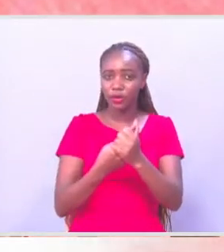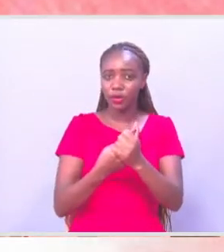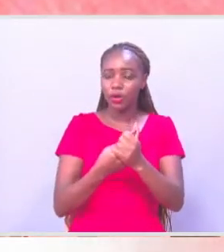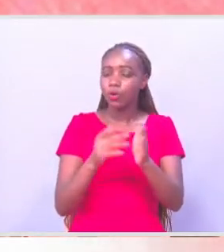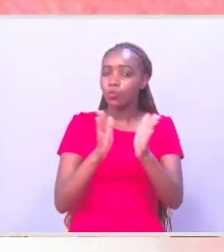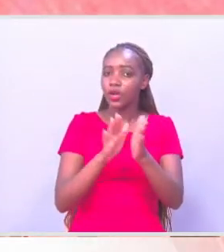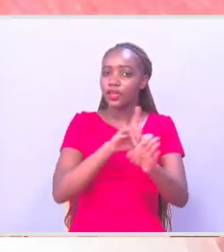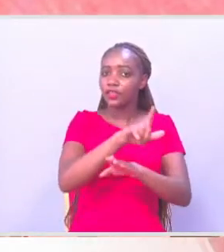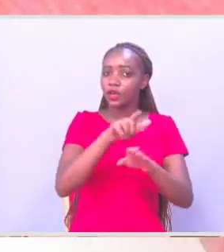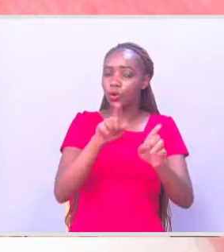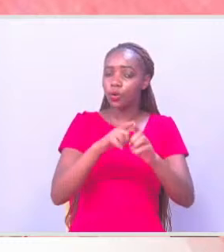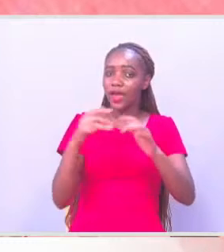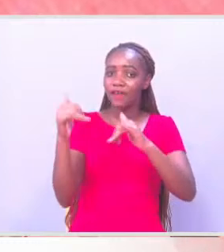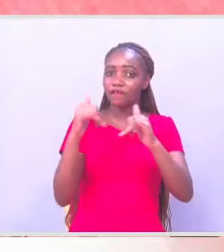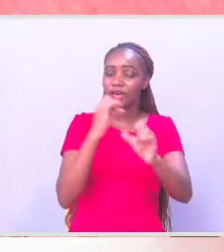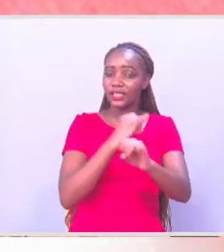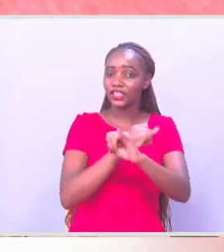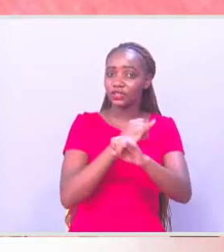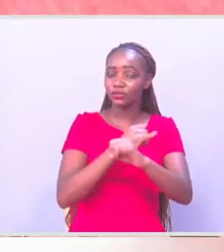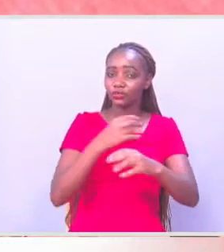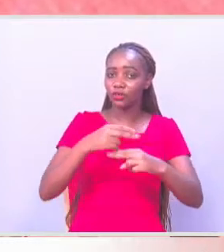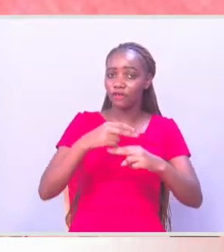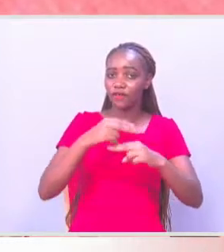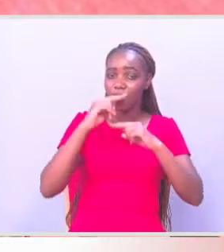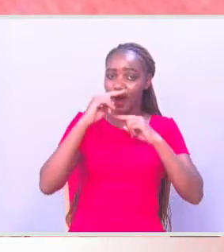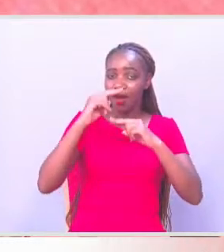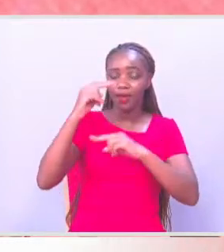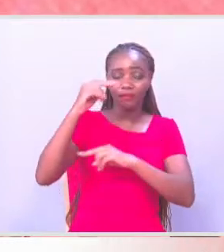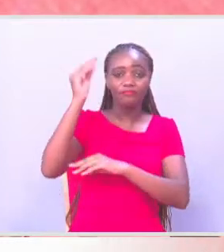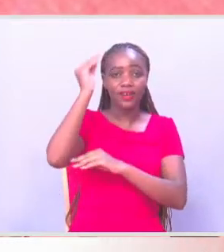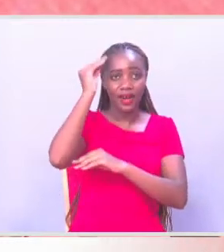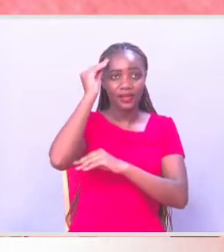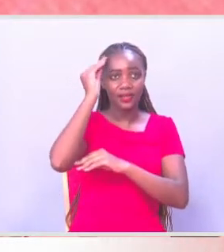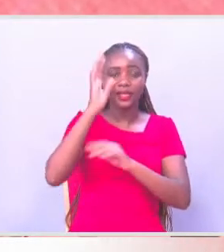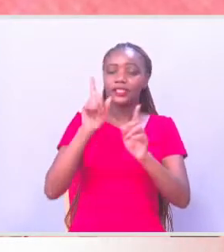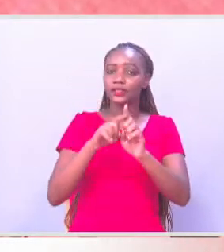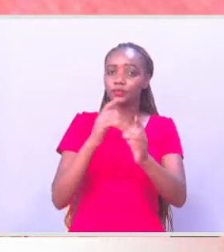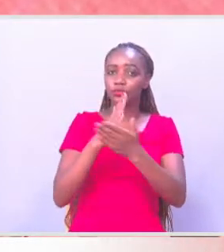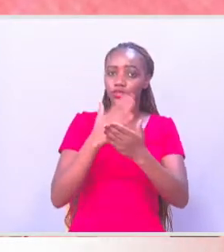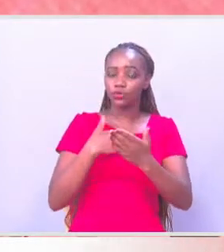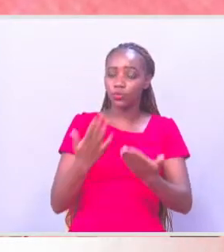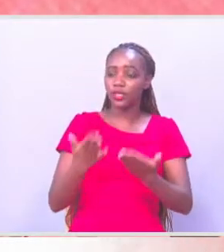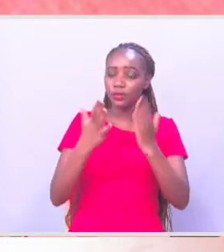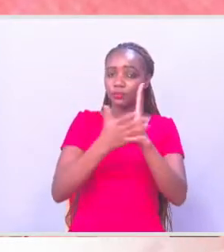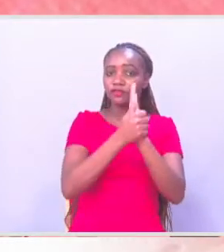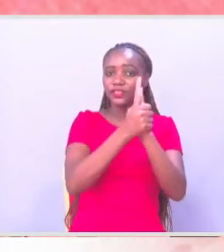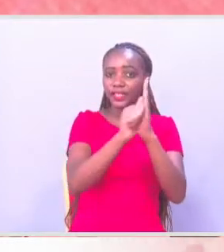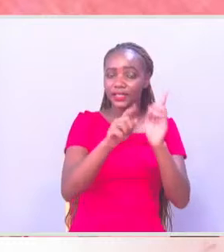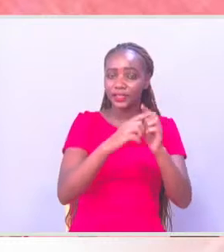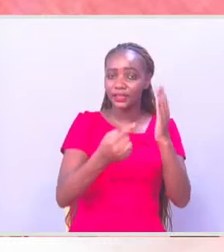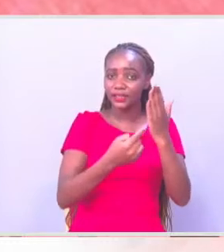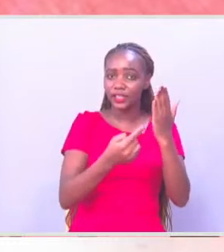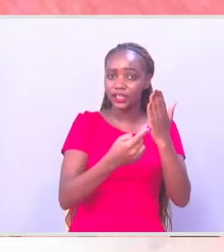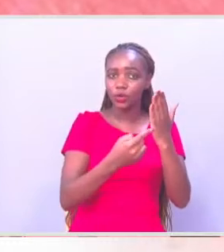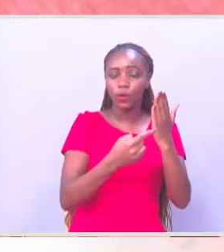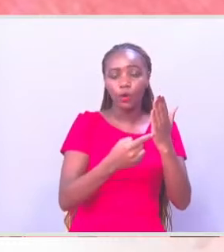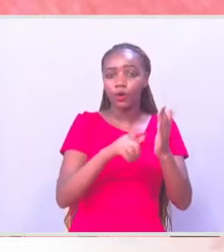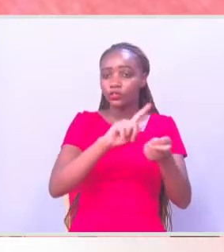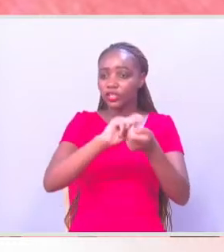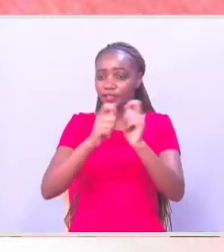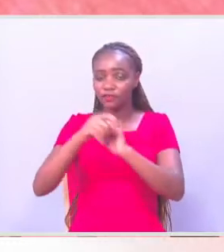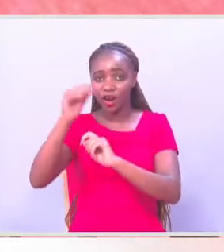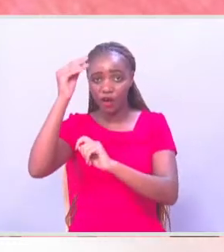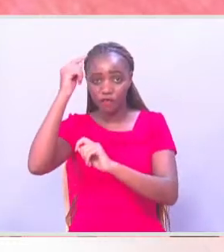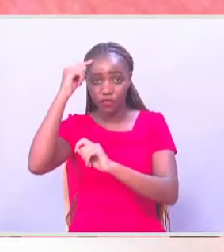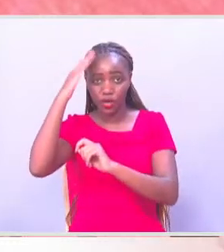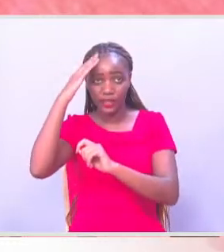the local and foreign institutions of higher learning in order to enhance skill and technical transfer of knowledge in order